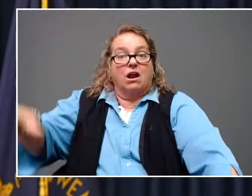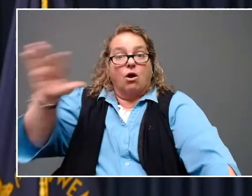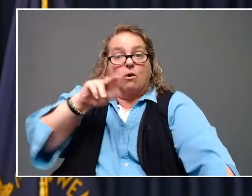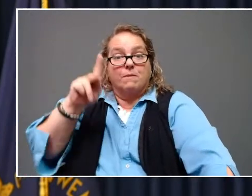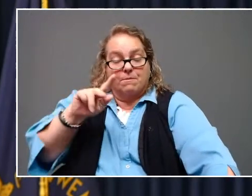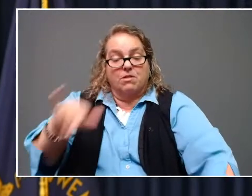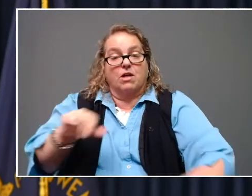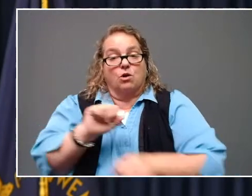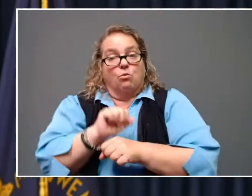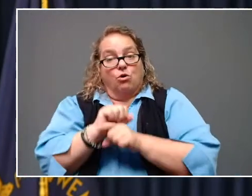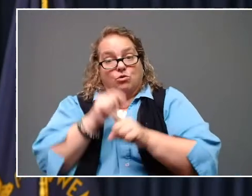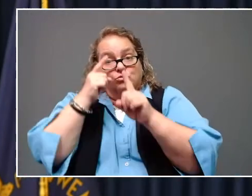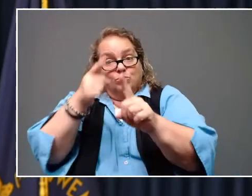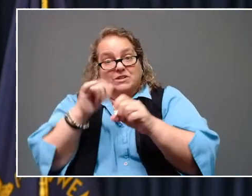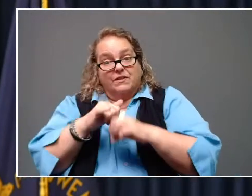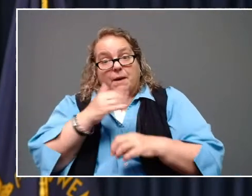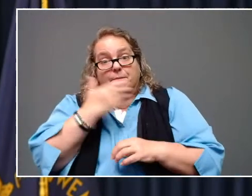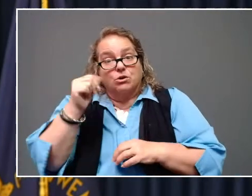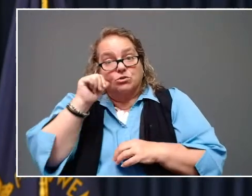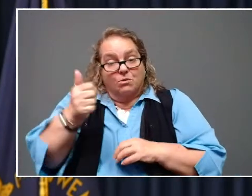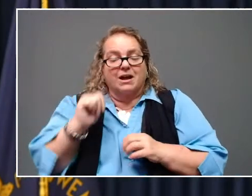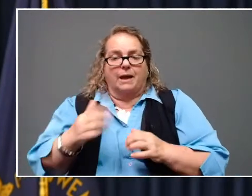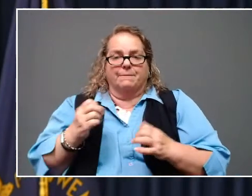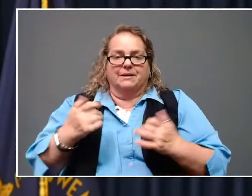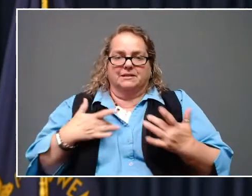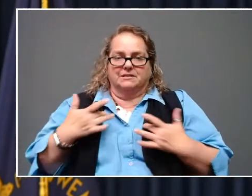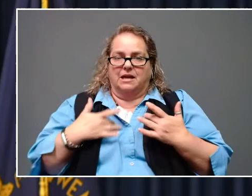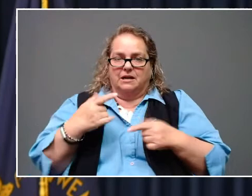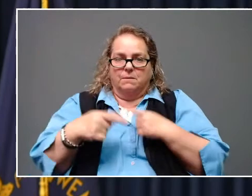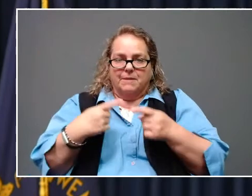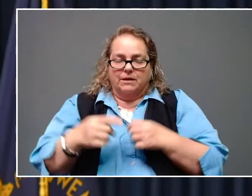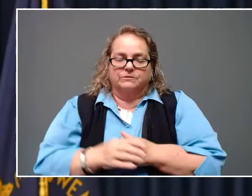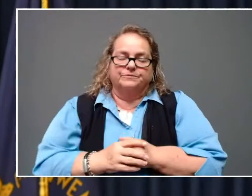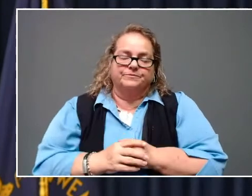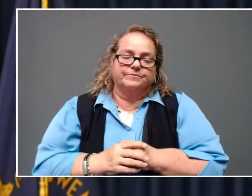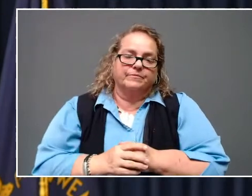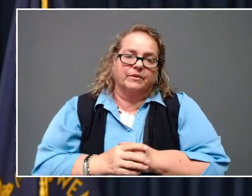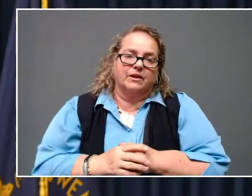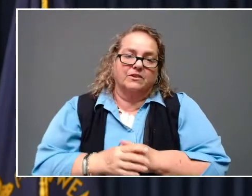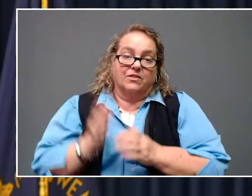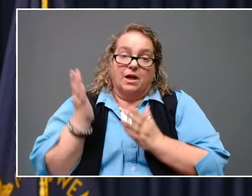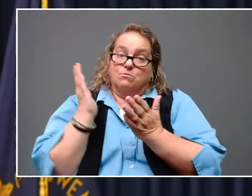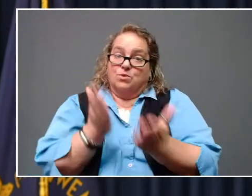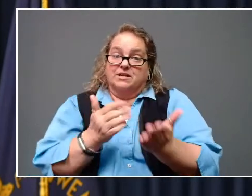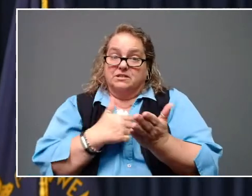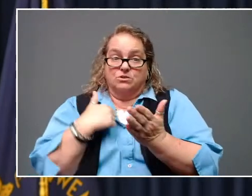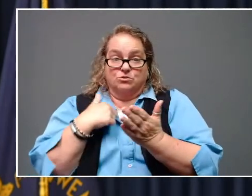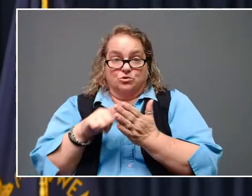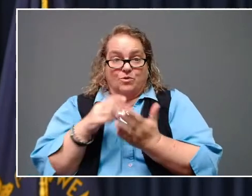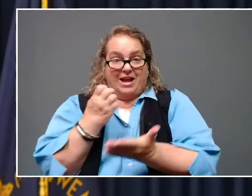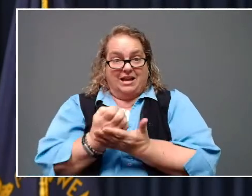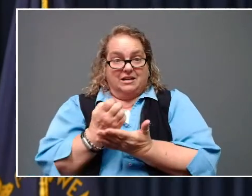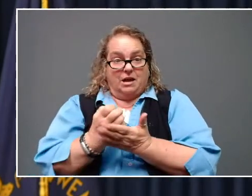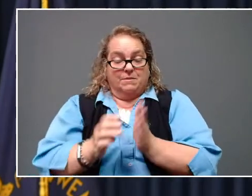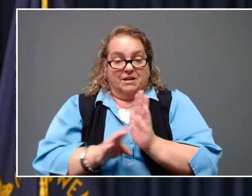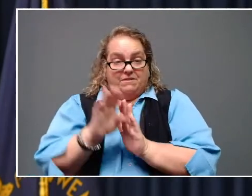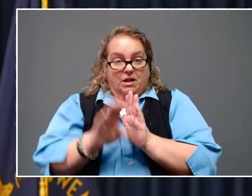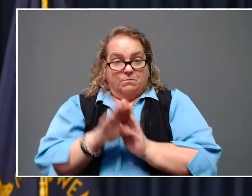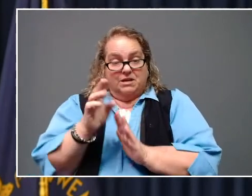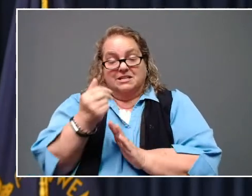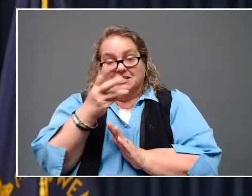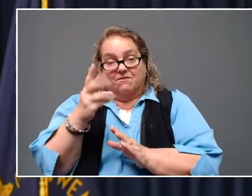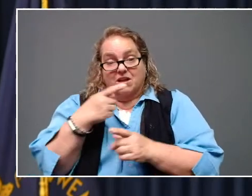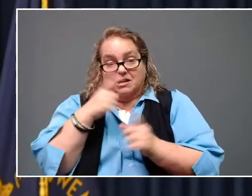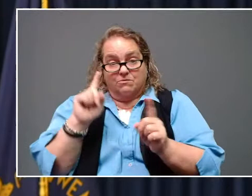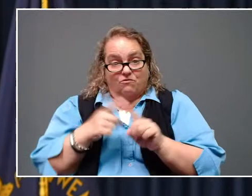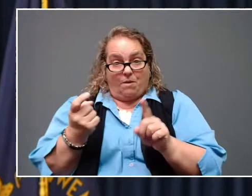better tomorrow can be excited about. So that brings us to economic development. A number of announcements from this last week that we're